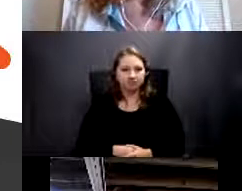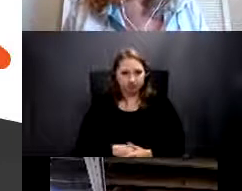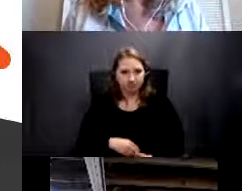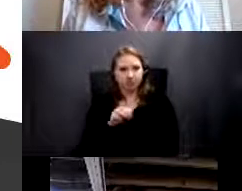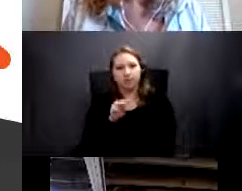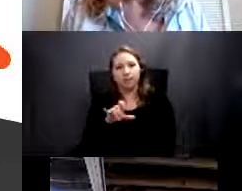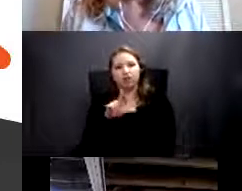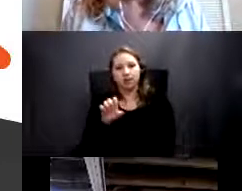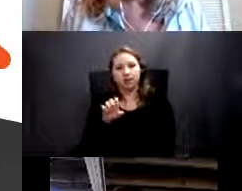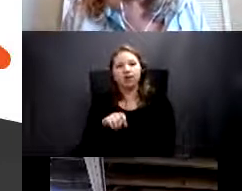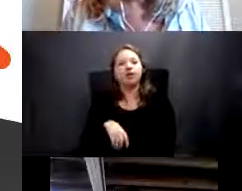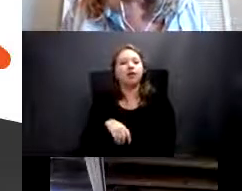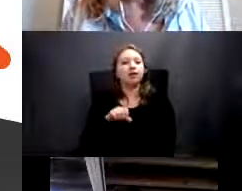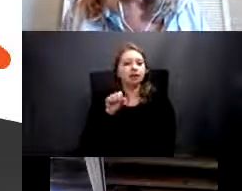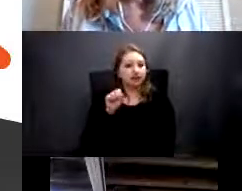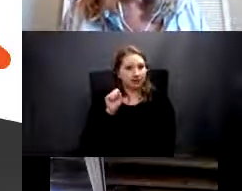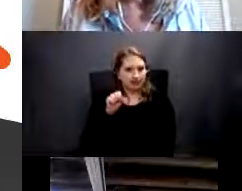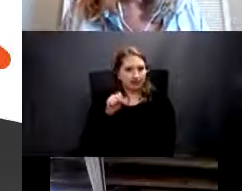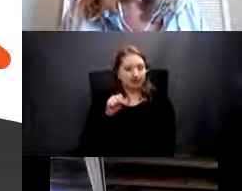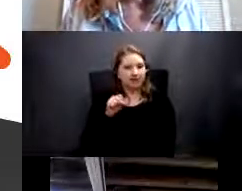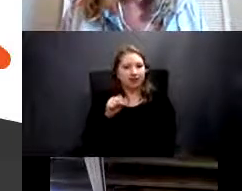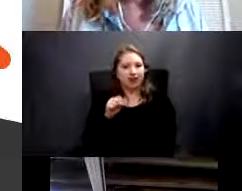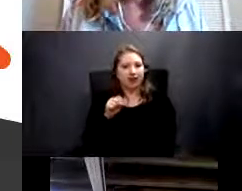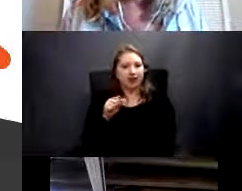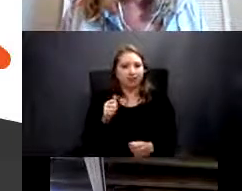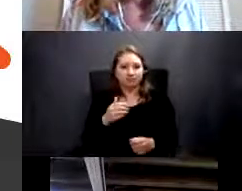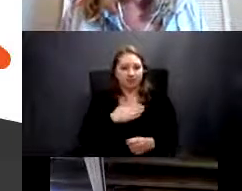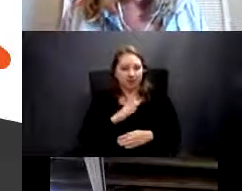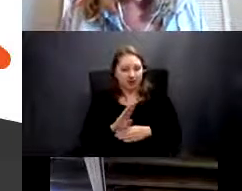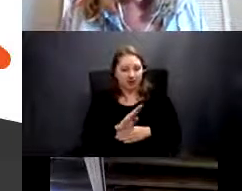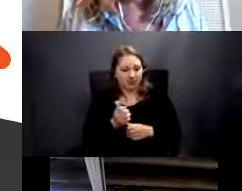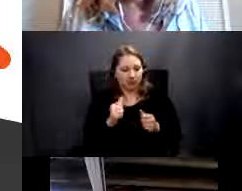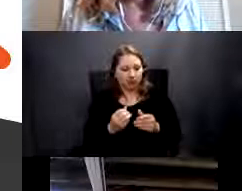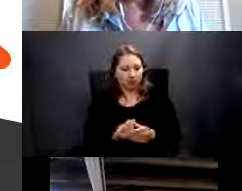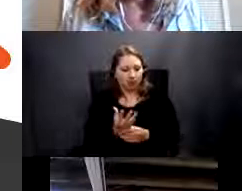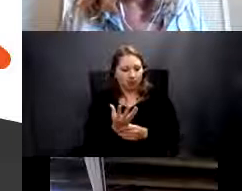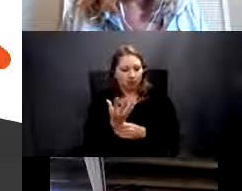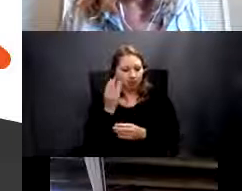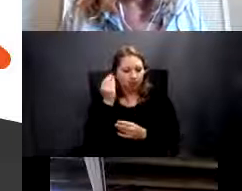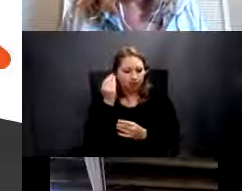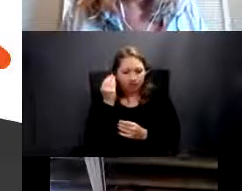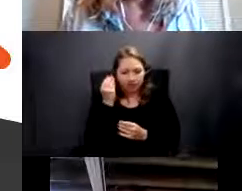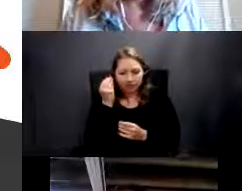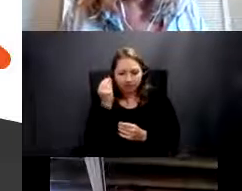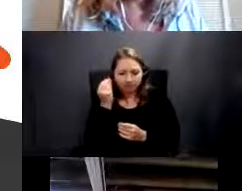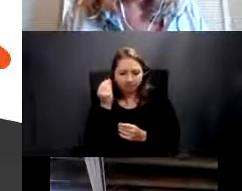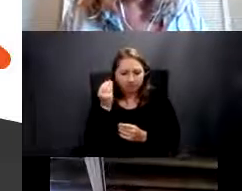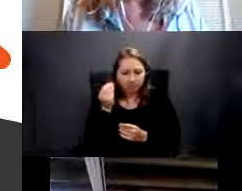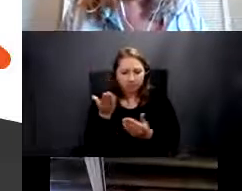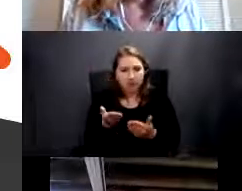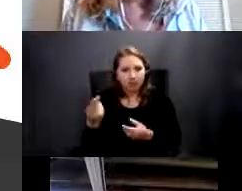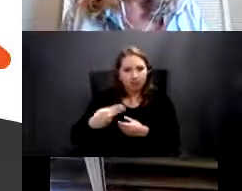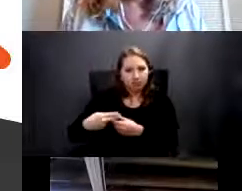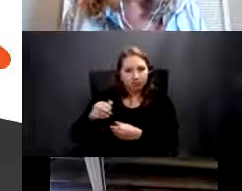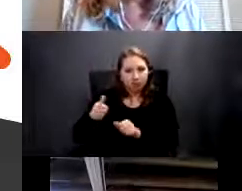Yes, I know. As I was trying to grow and thought about having some other people join me, I